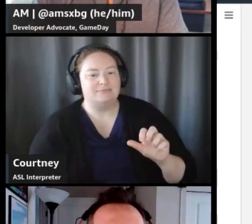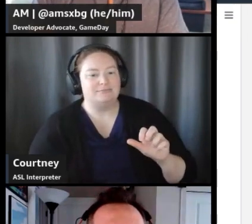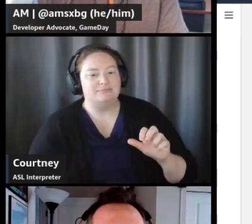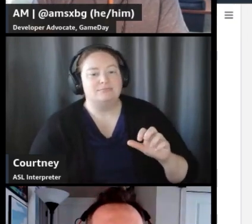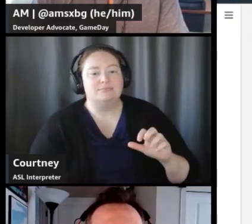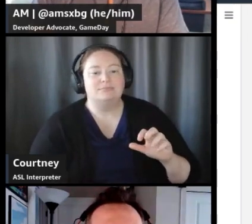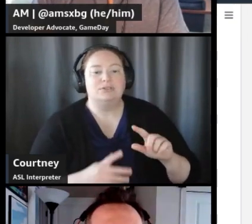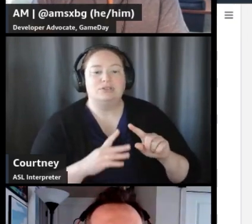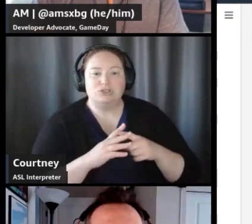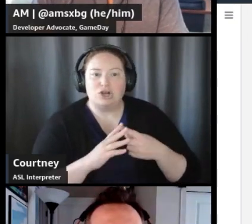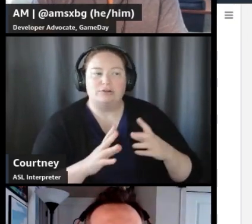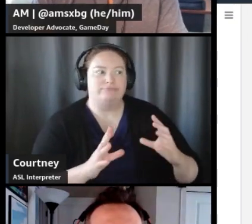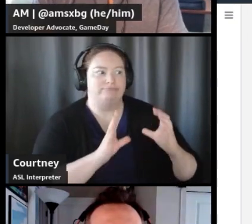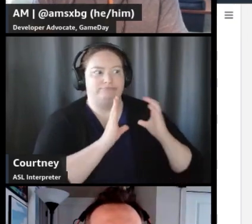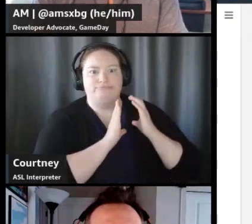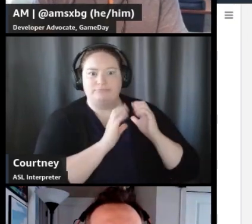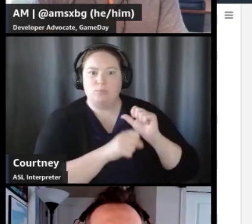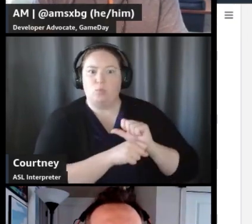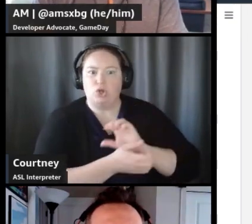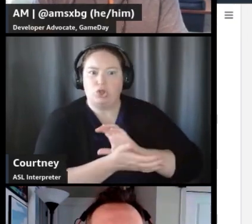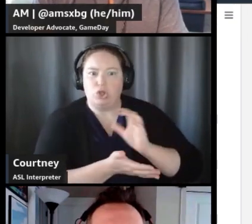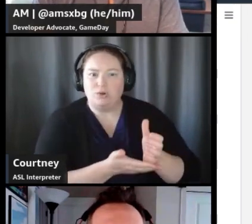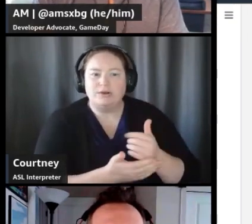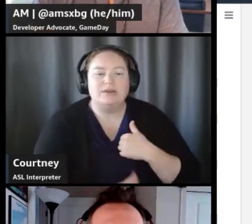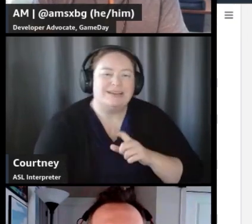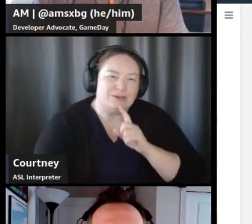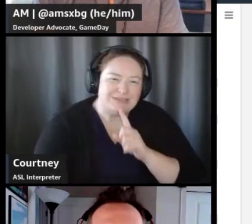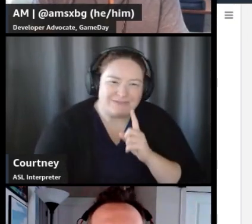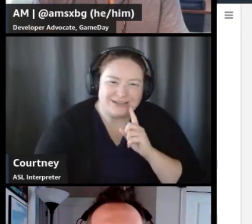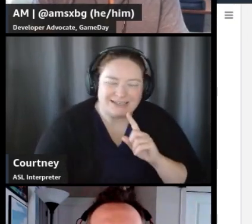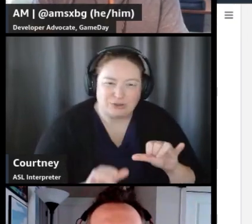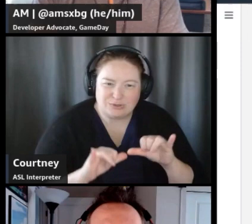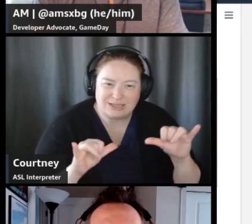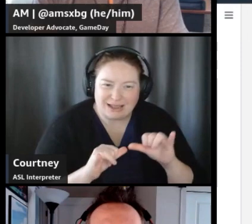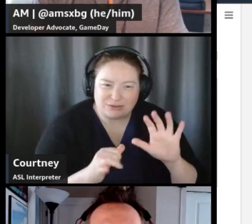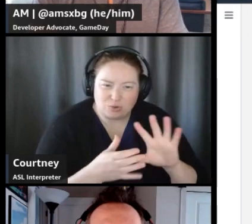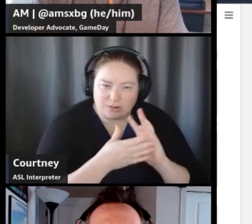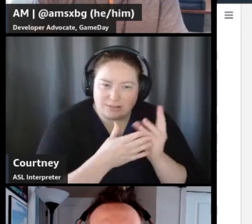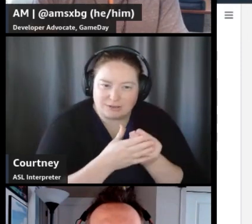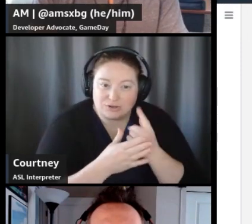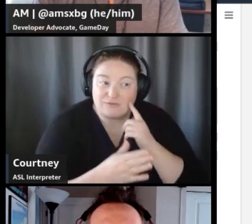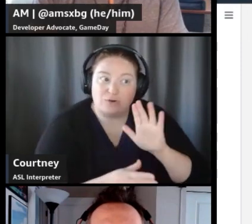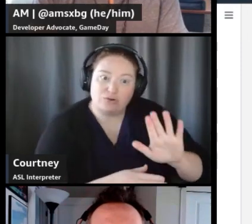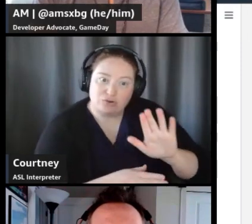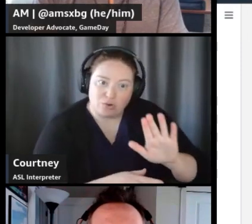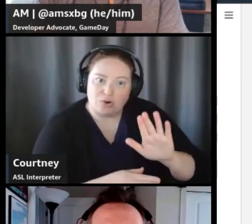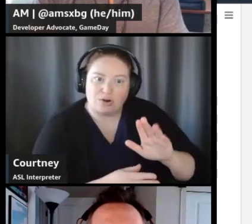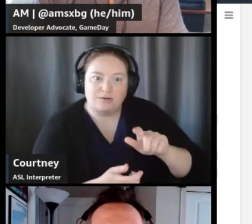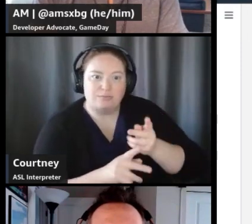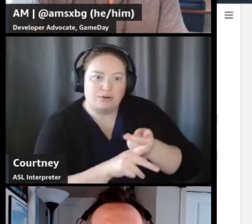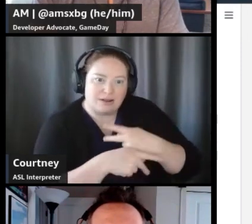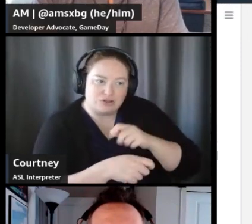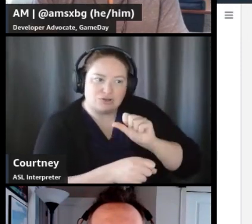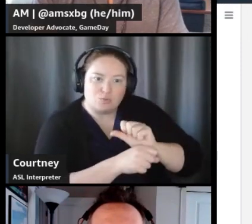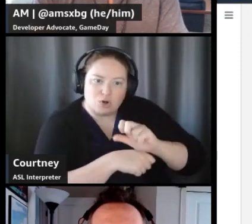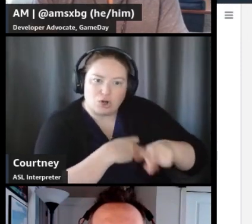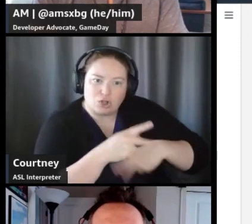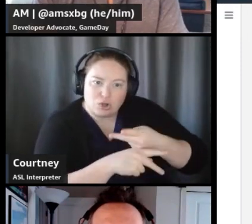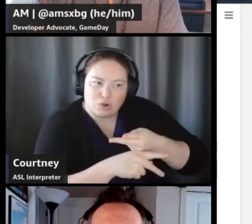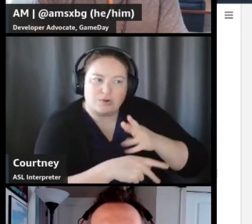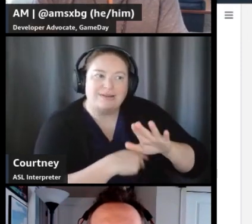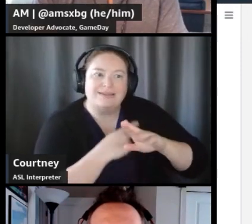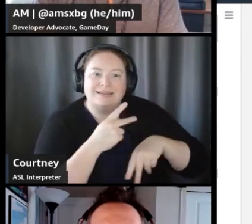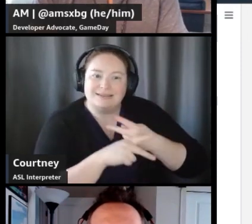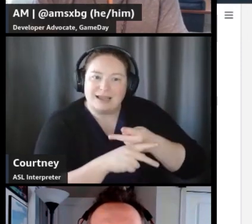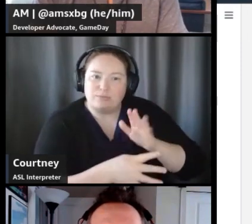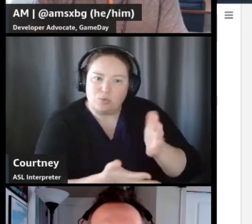if required, right? You do definitely need to size your cluster for the your production workload and the kind of workload that you want, but this gives a